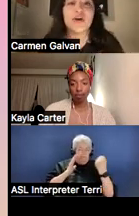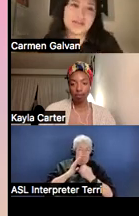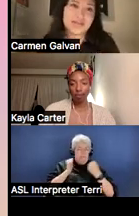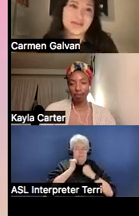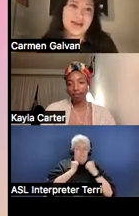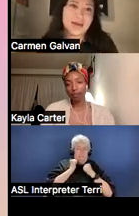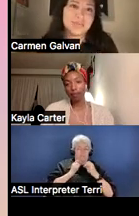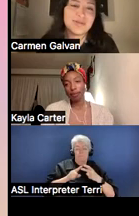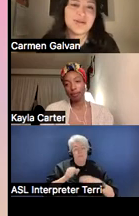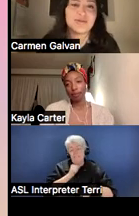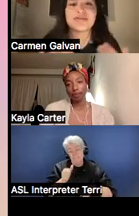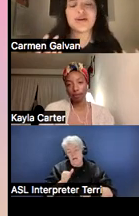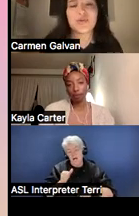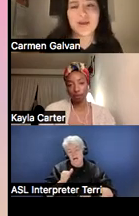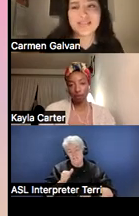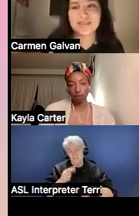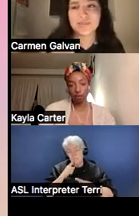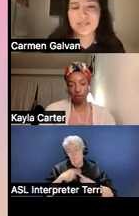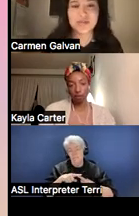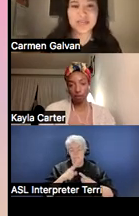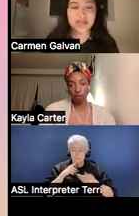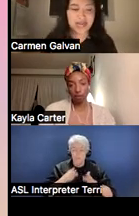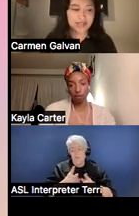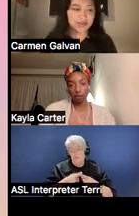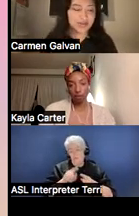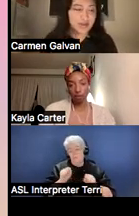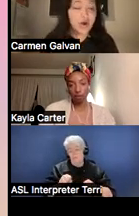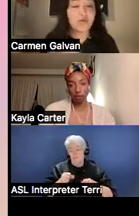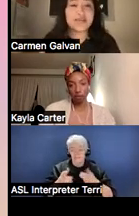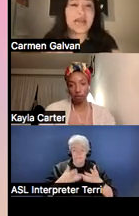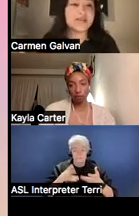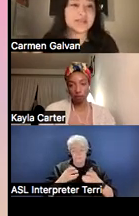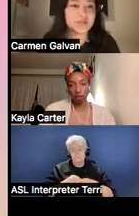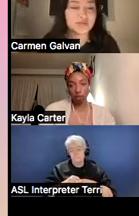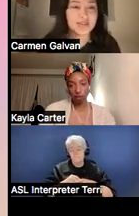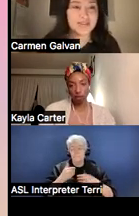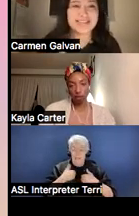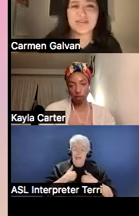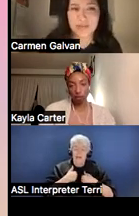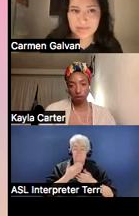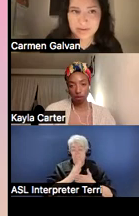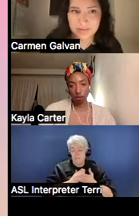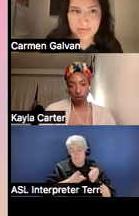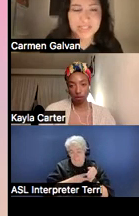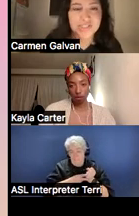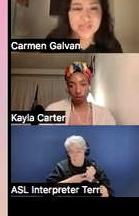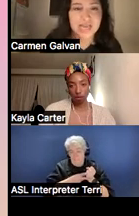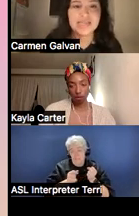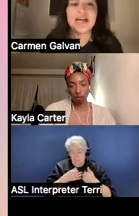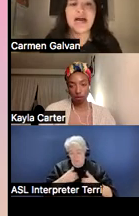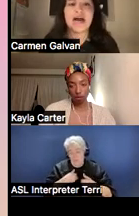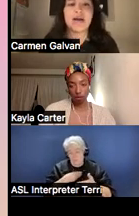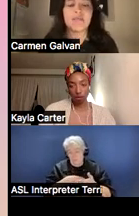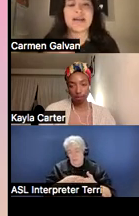it's not. You know, there are ways in which we can kind of hopefully have some sort of savings if we have enough money to do